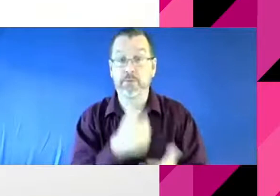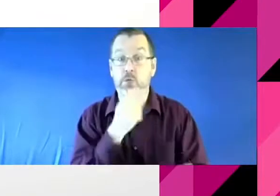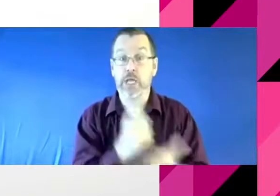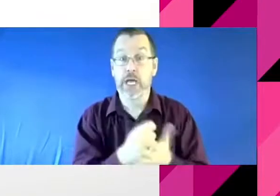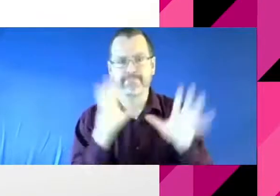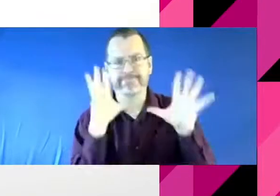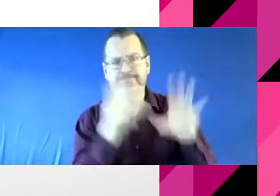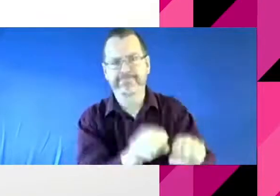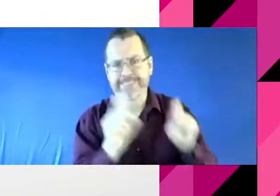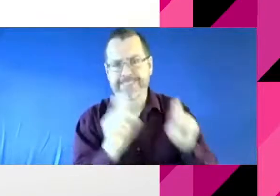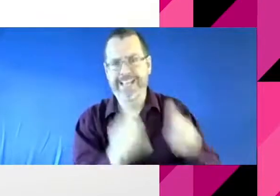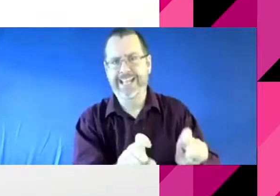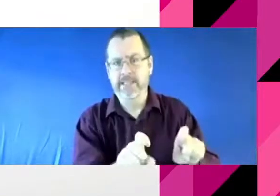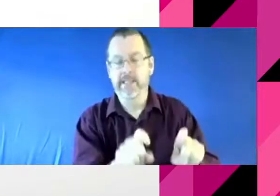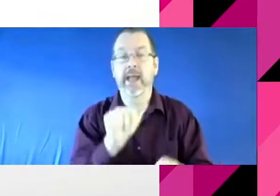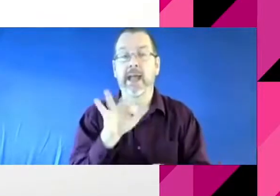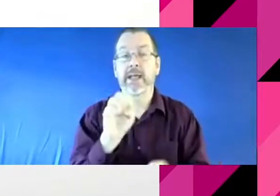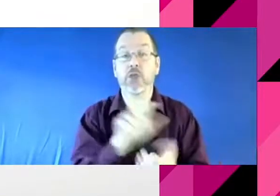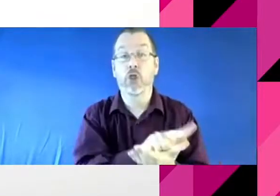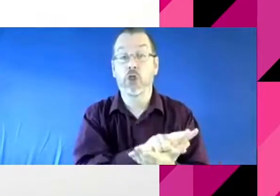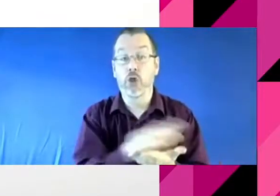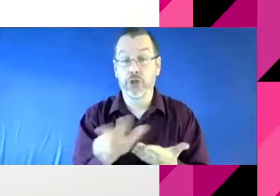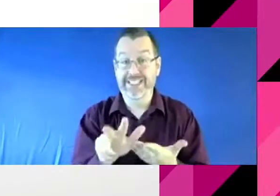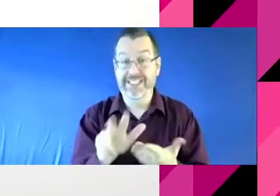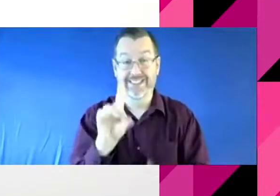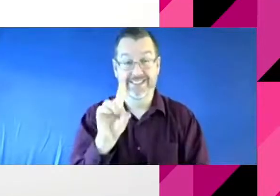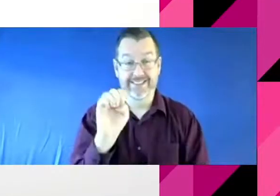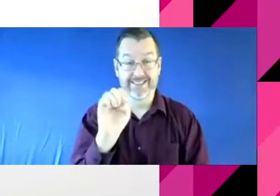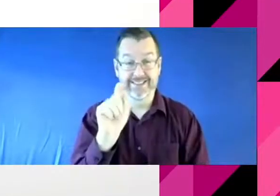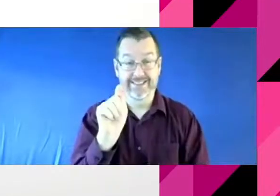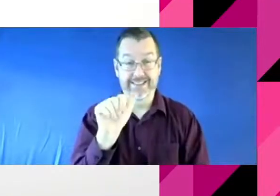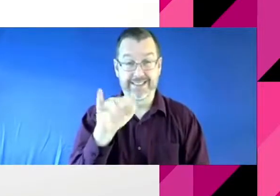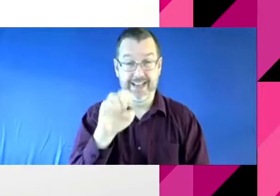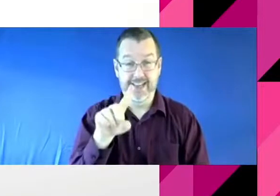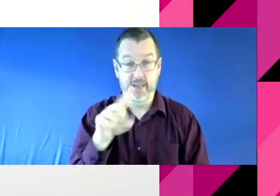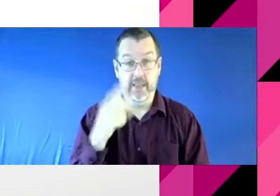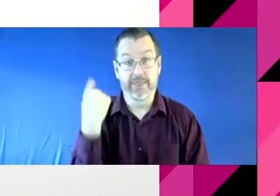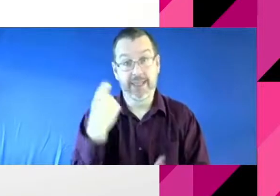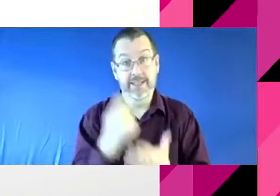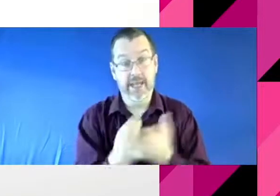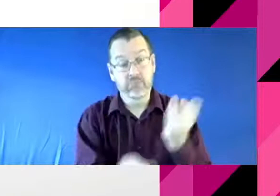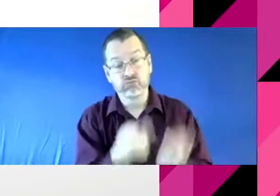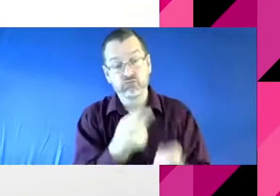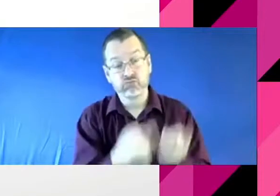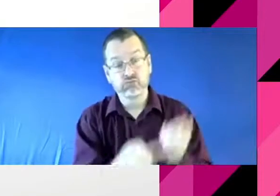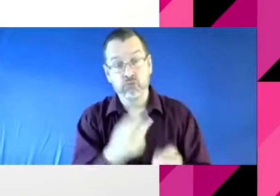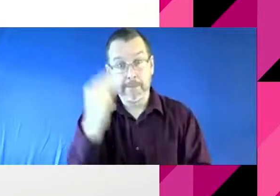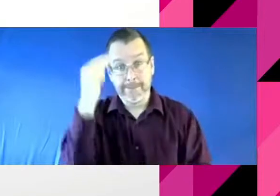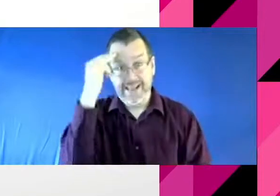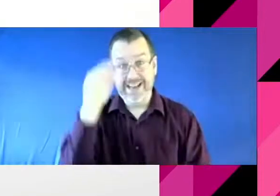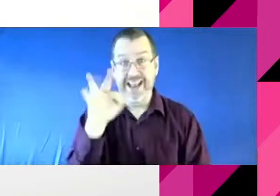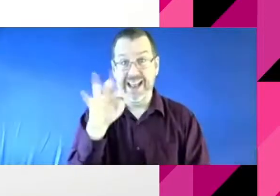13, and at that time she was assessed as having a mental age of just 7.5.